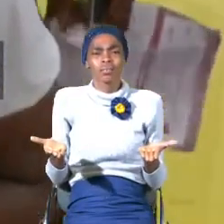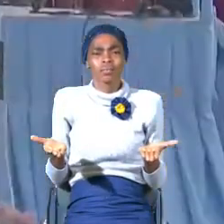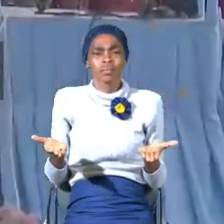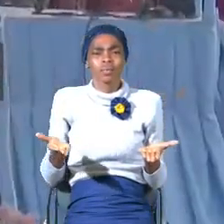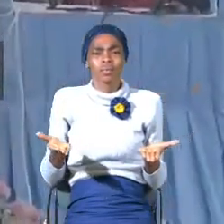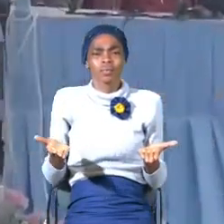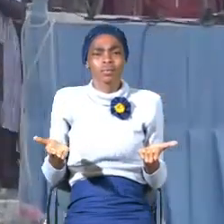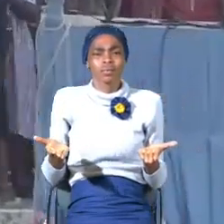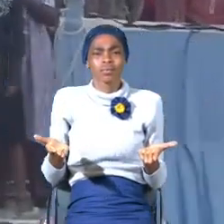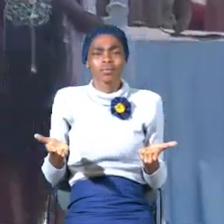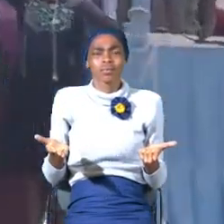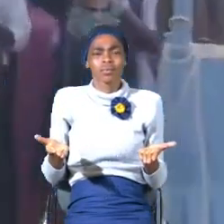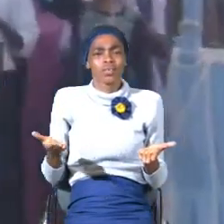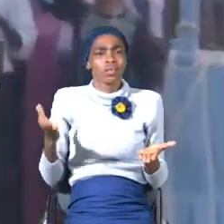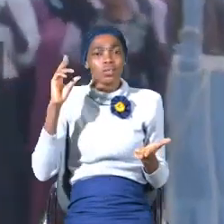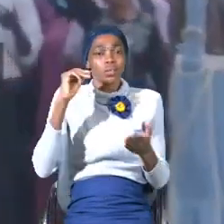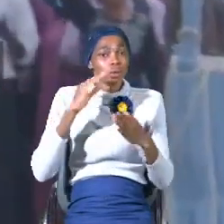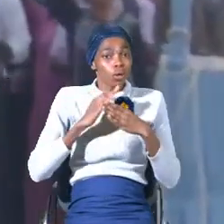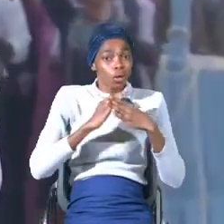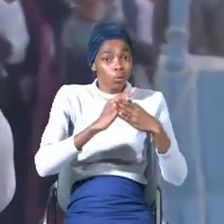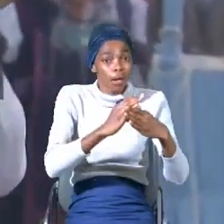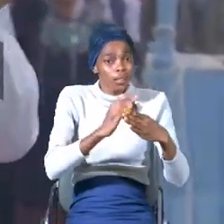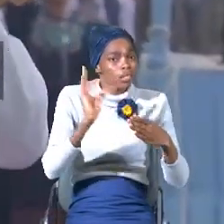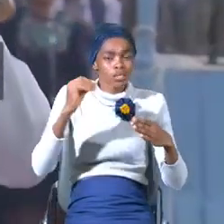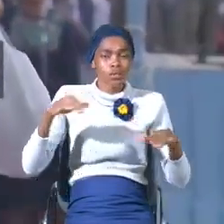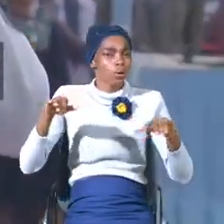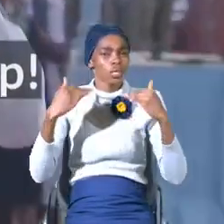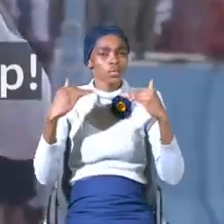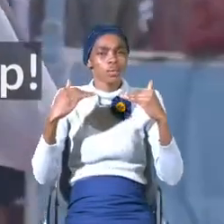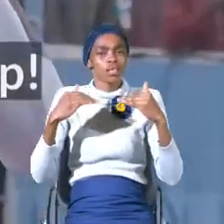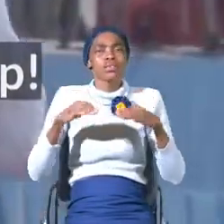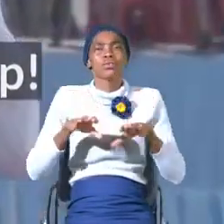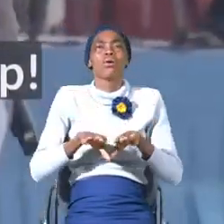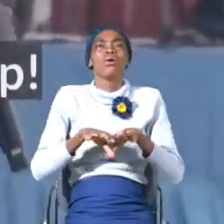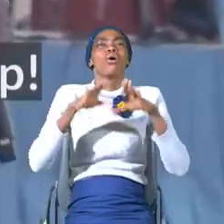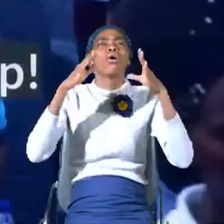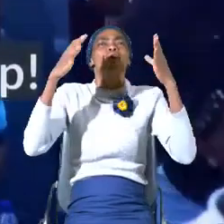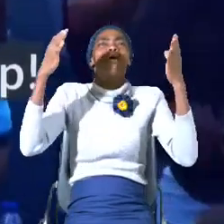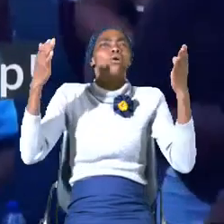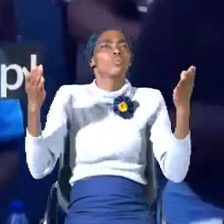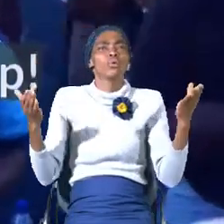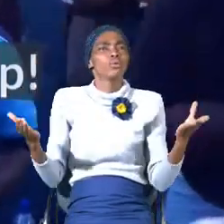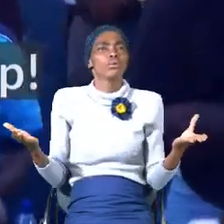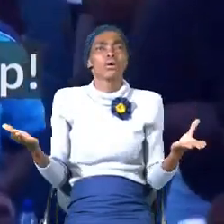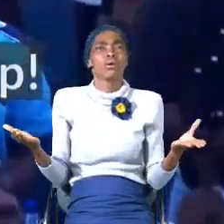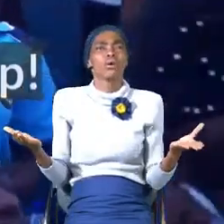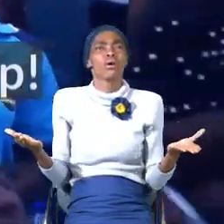It's the Holy Ghost. No boundaries, no limit.